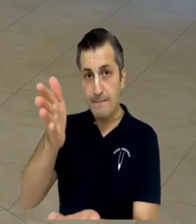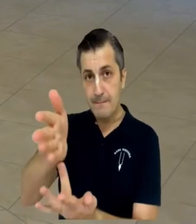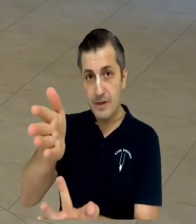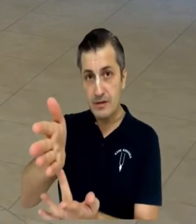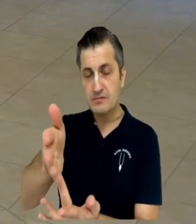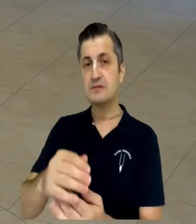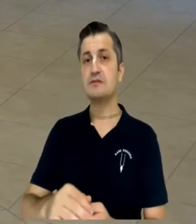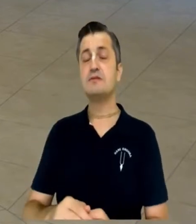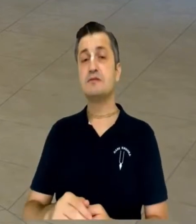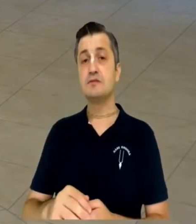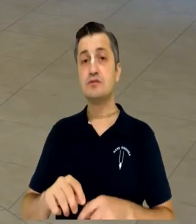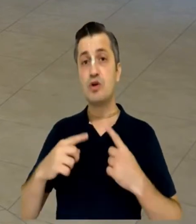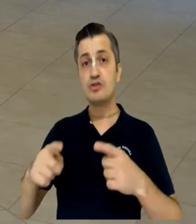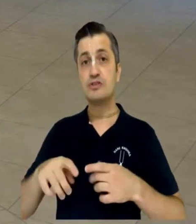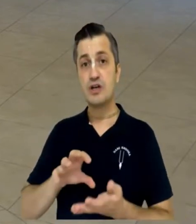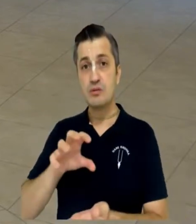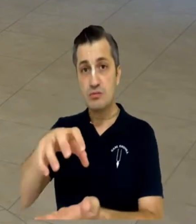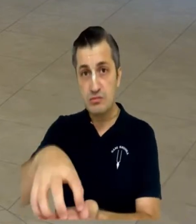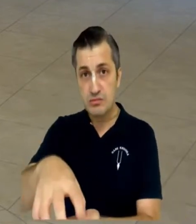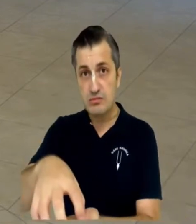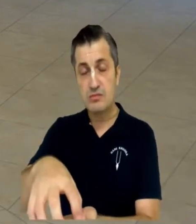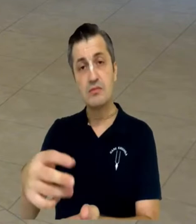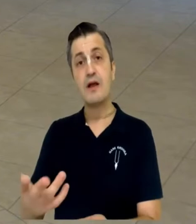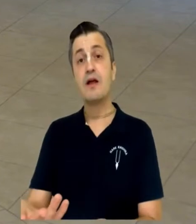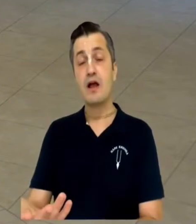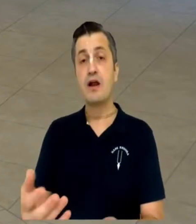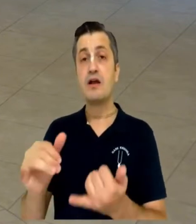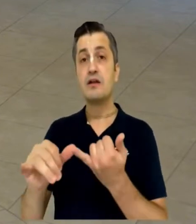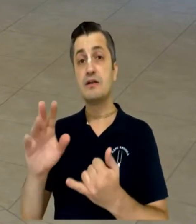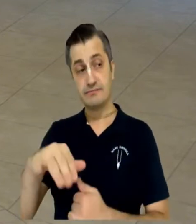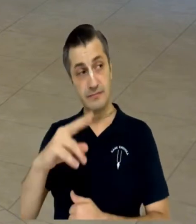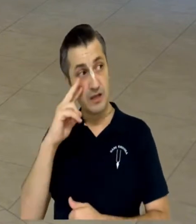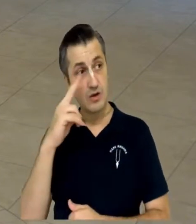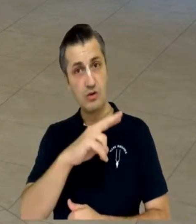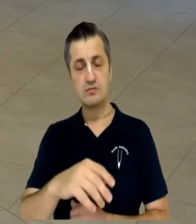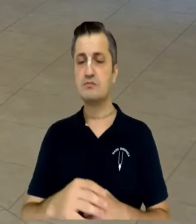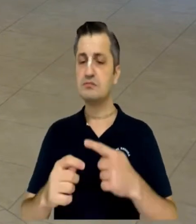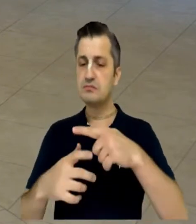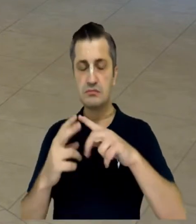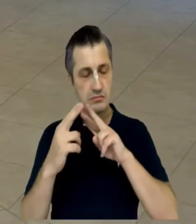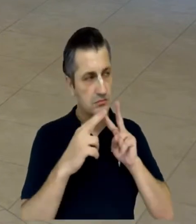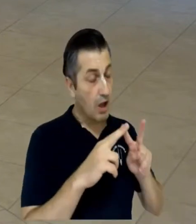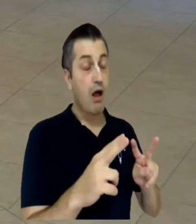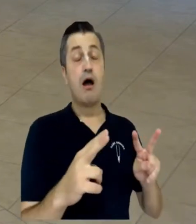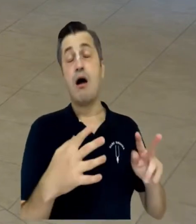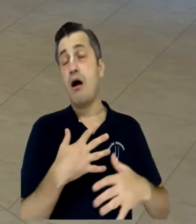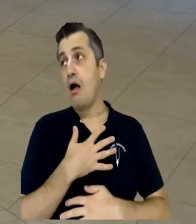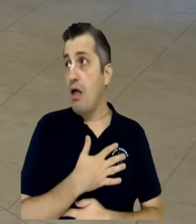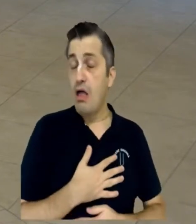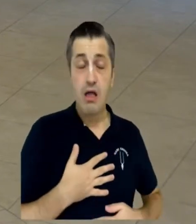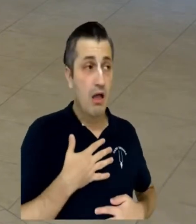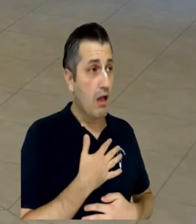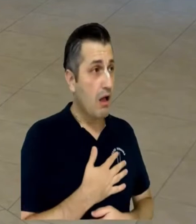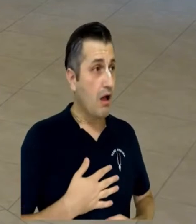like a mistake, because now he's having like a breakdown, right? But again, that, like as Charlie nicely